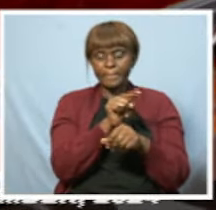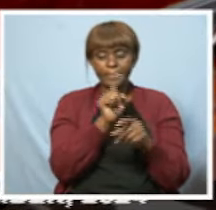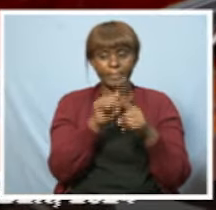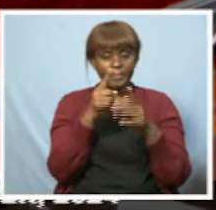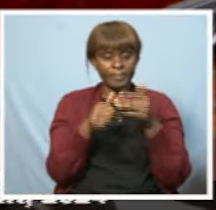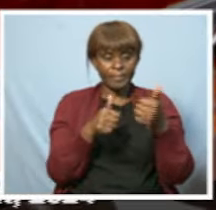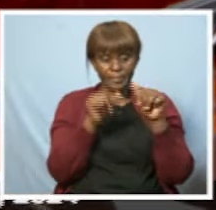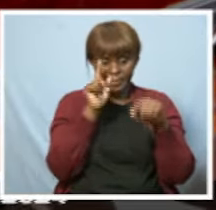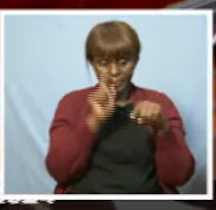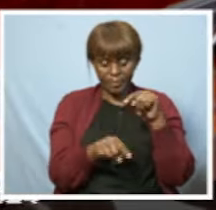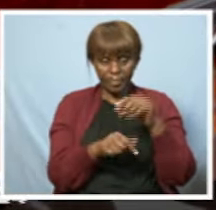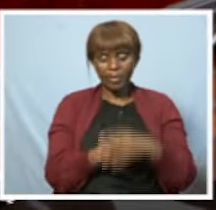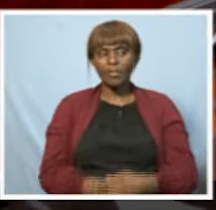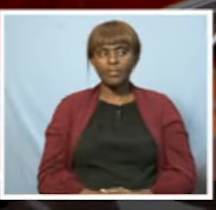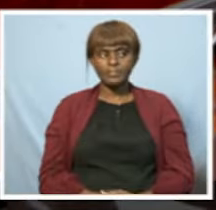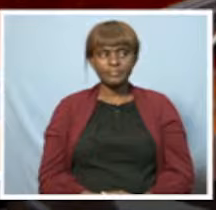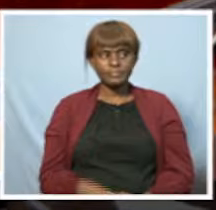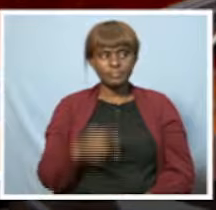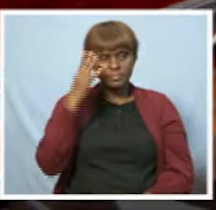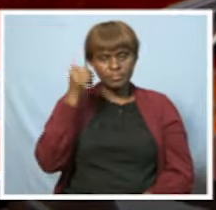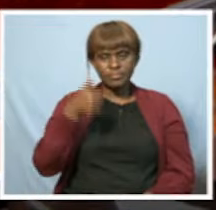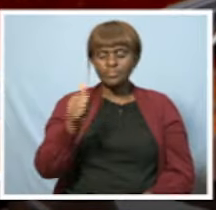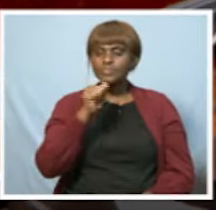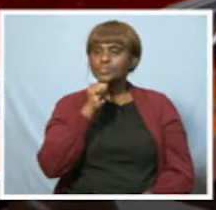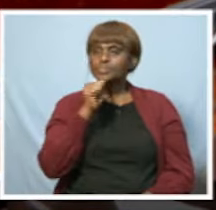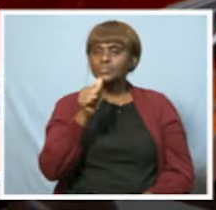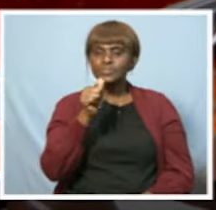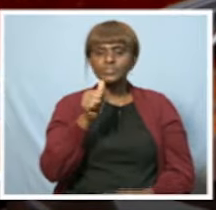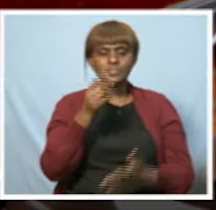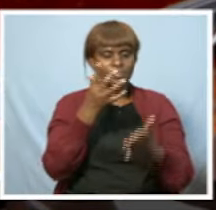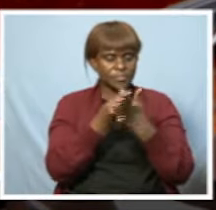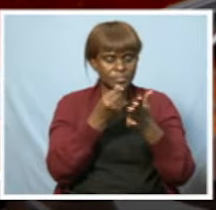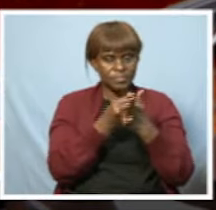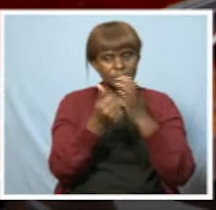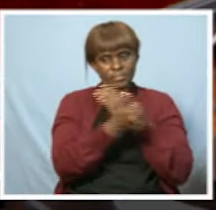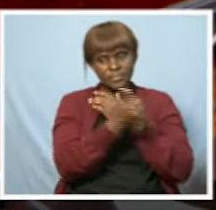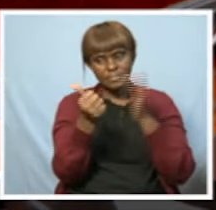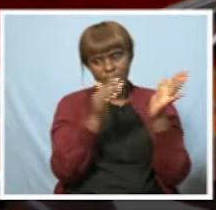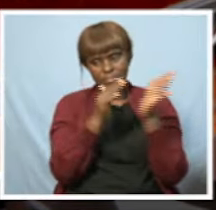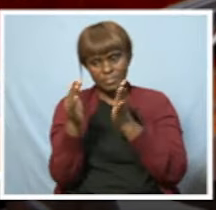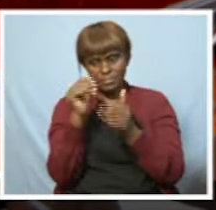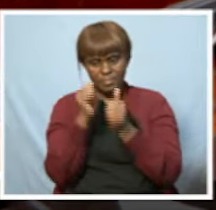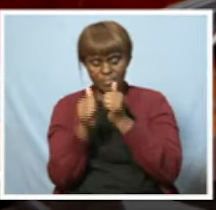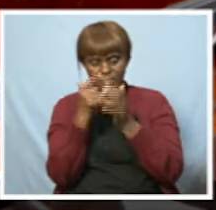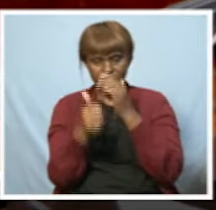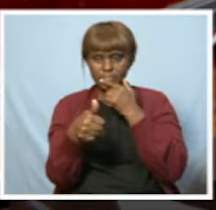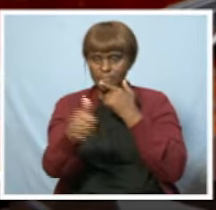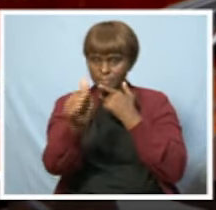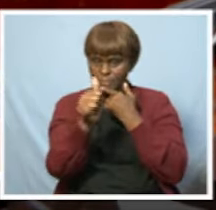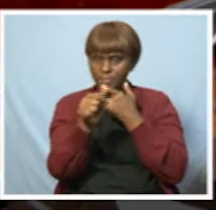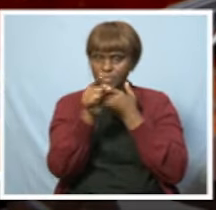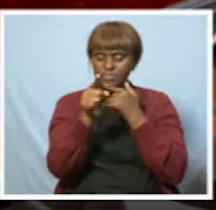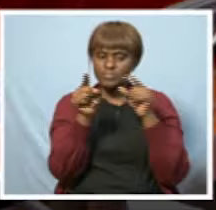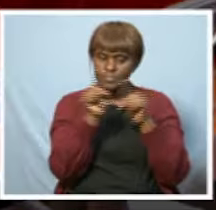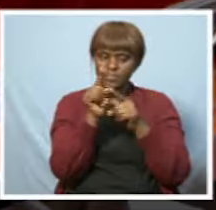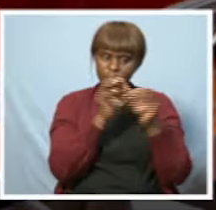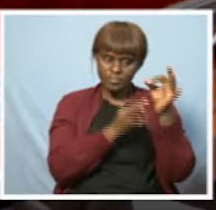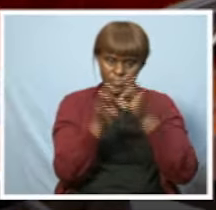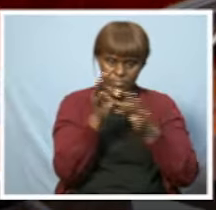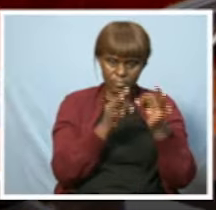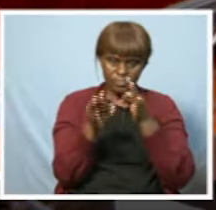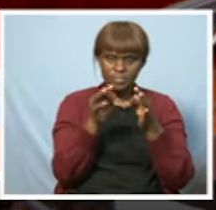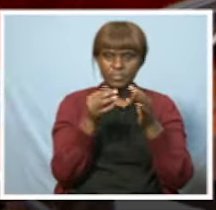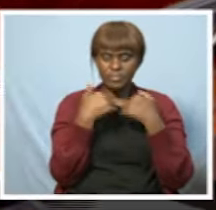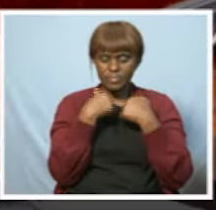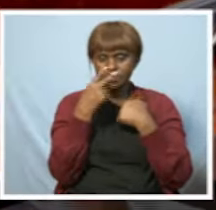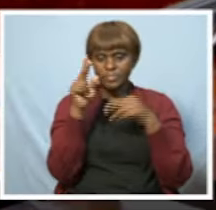they can't. Why didn't you fund the other part, which you yourself is alluding to, say you've